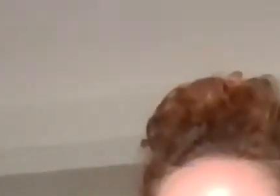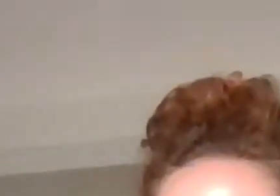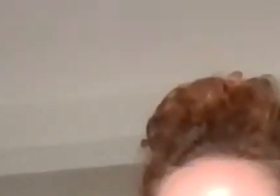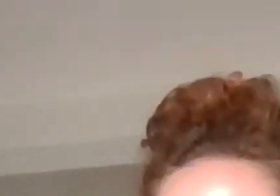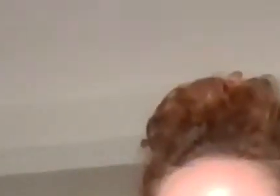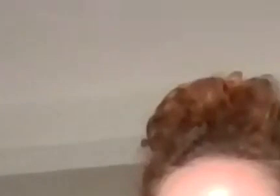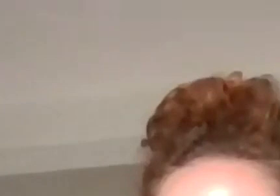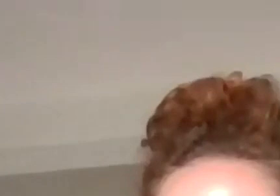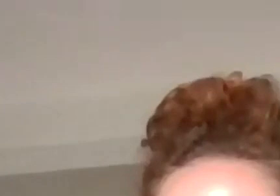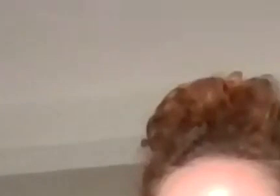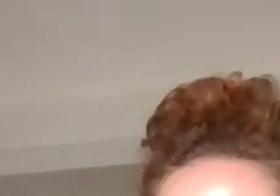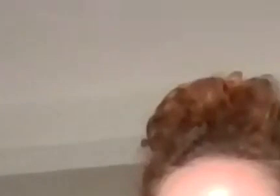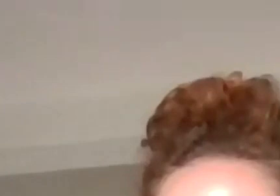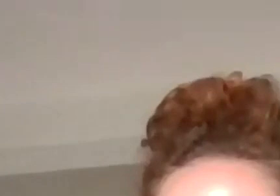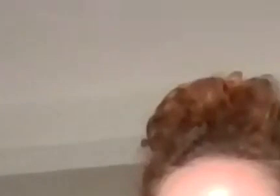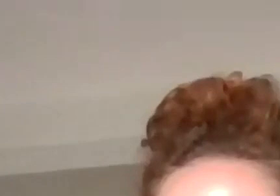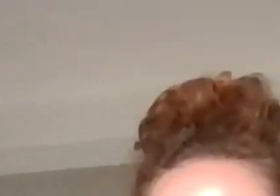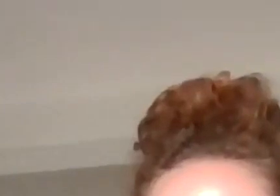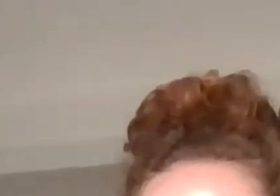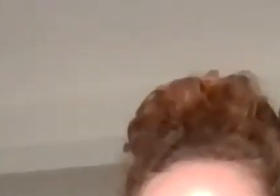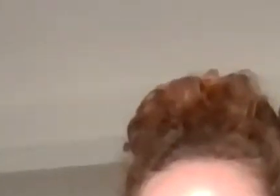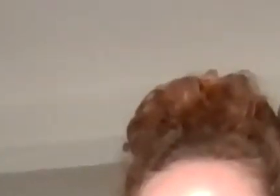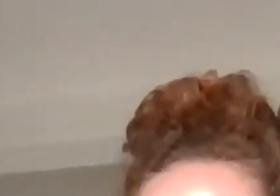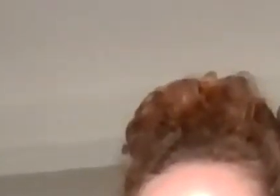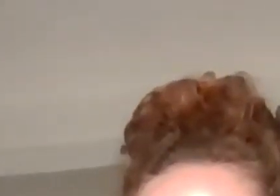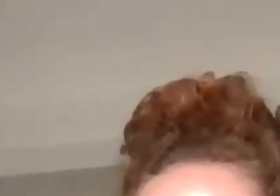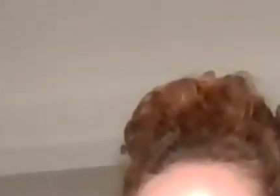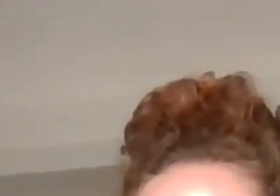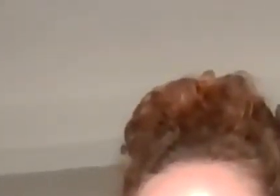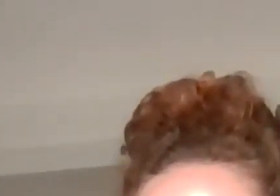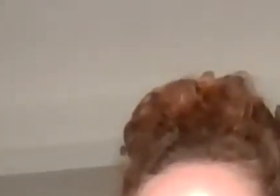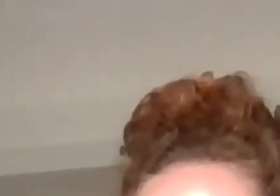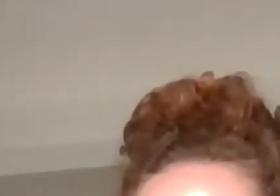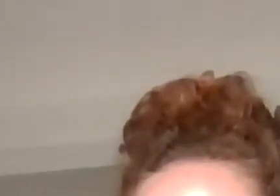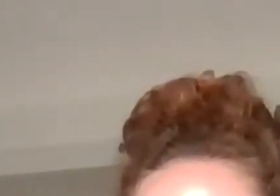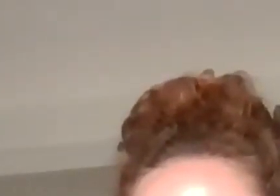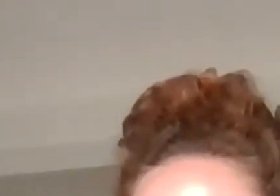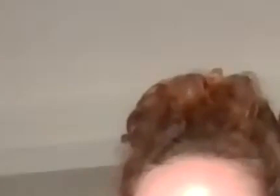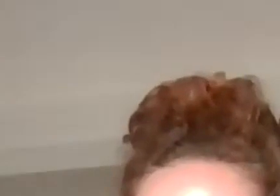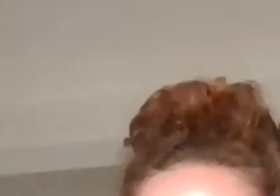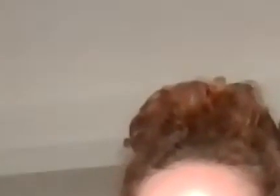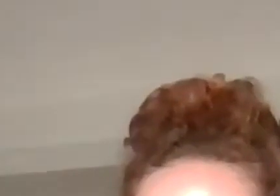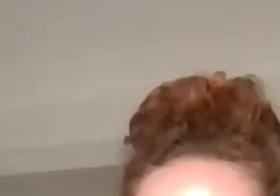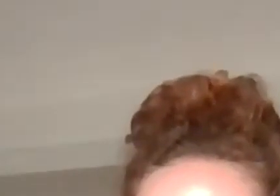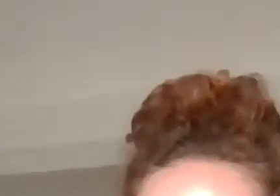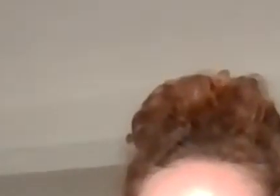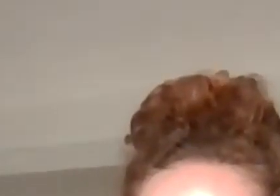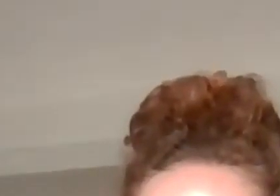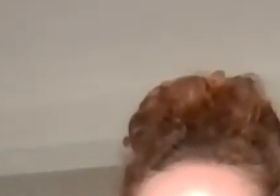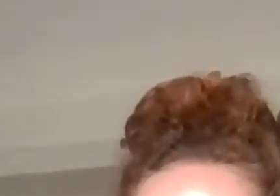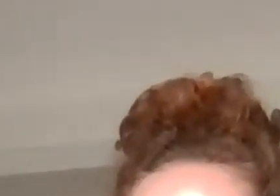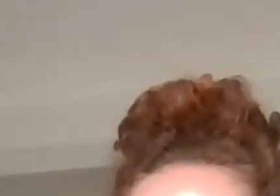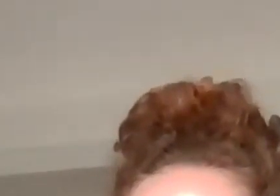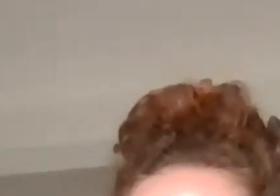Thank you so much for that, Polly. I think we've finally got the result of the election through. So if I can just hand